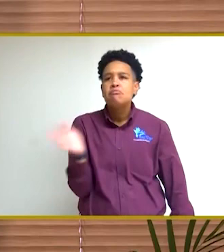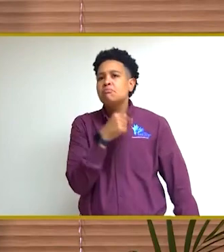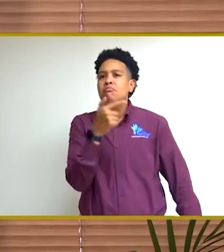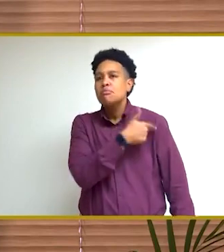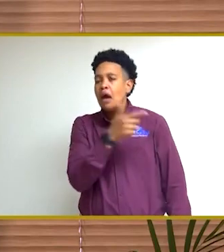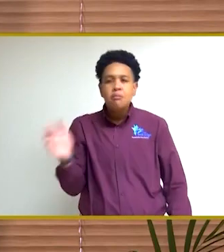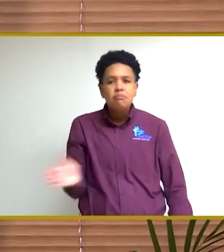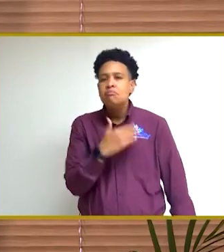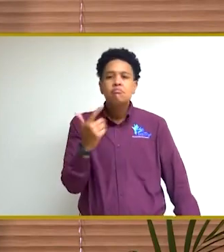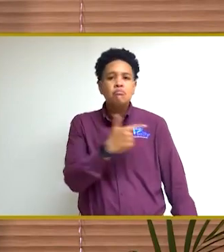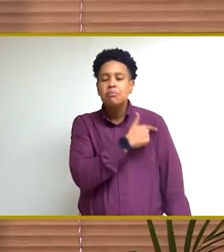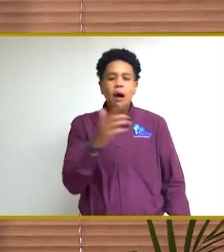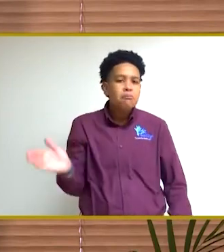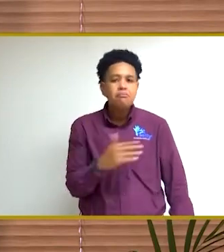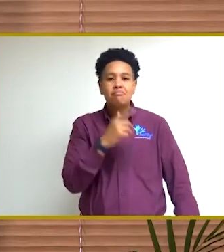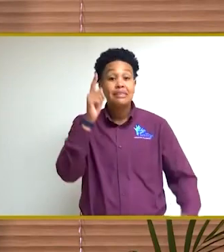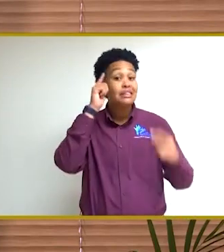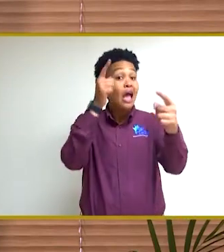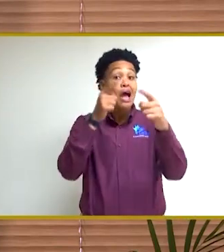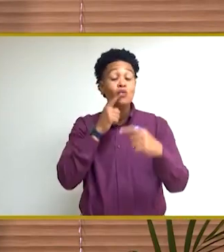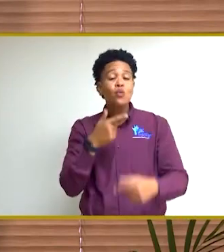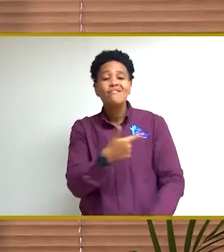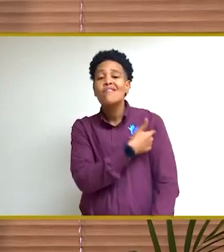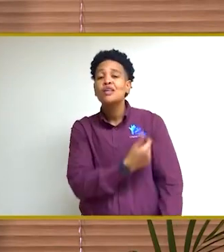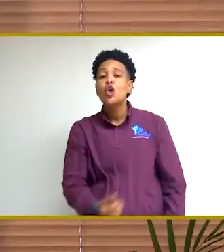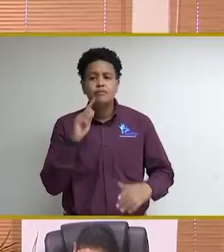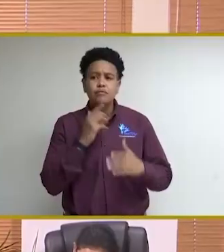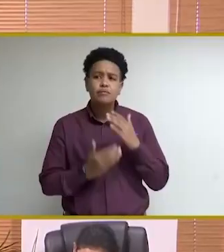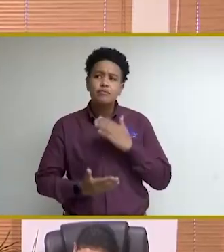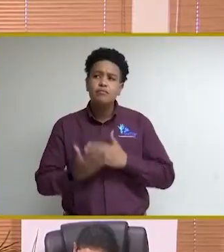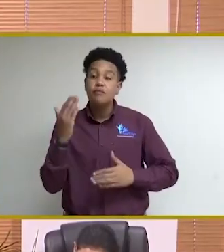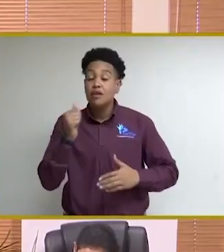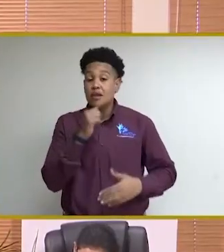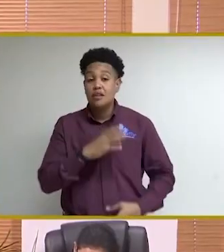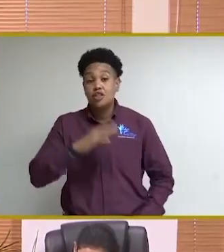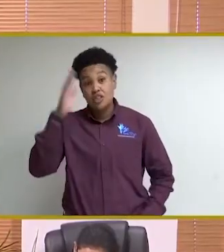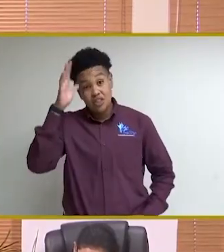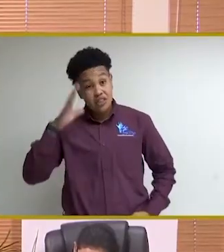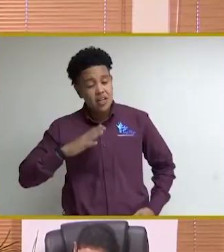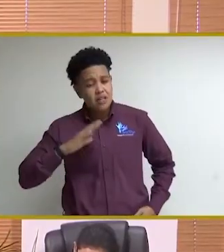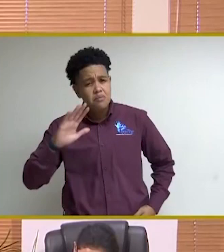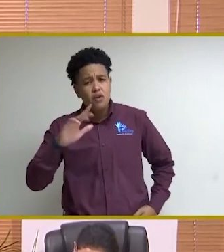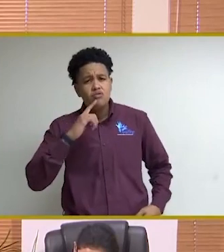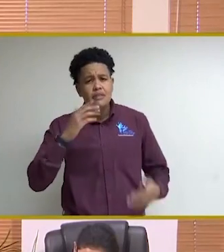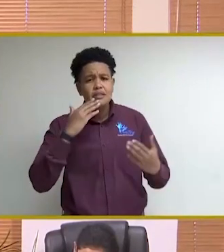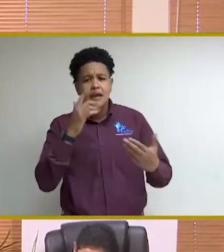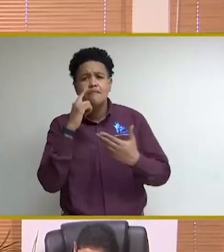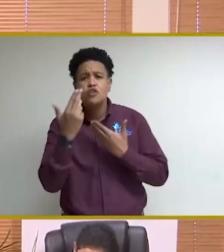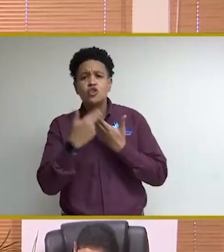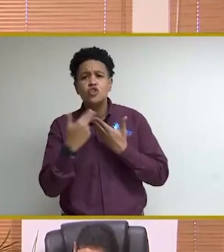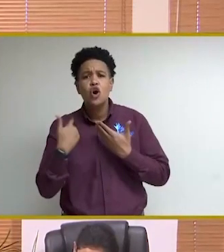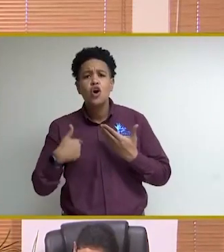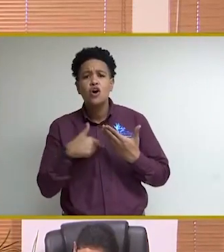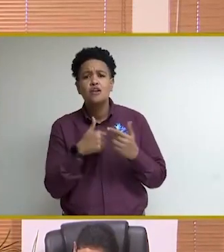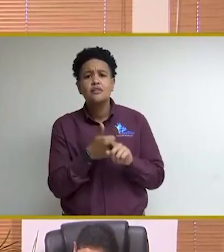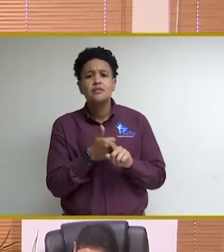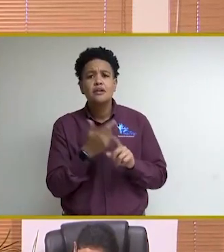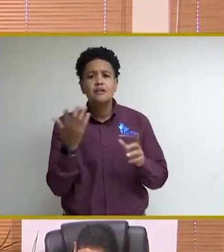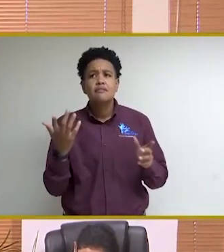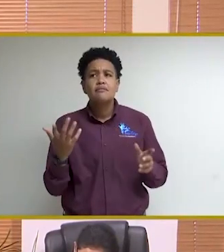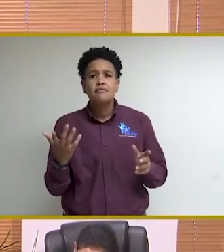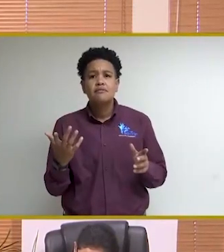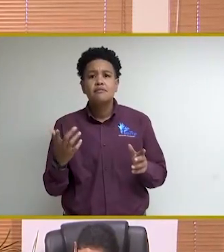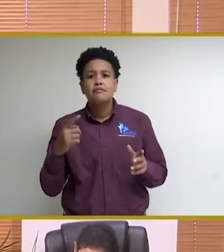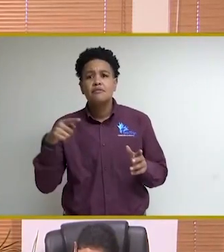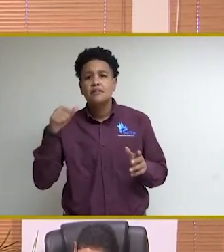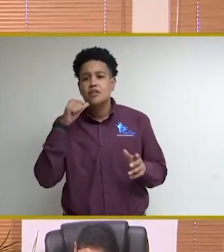target to vaccinate some 1,000 Jamaicans. Portfolio Minister Dr. Christopher Tufton made the announcement at the Ministry's virtual